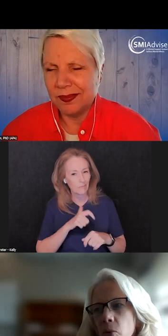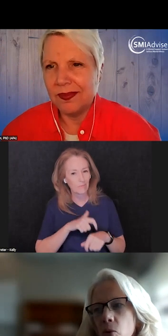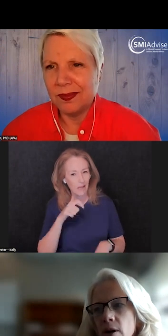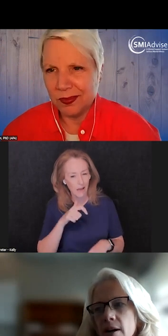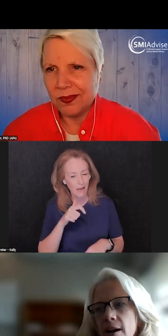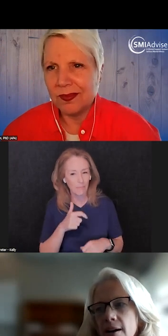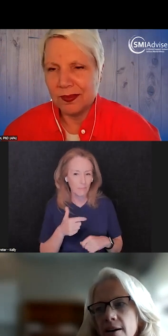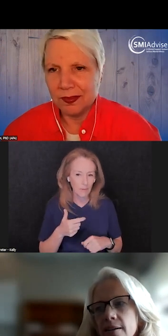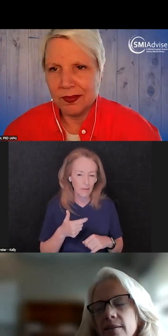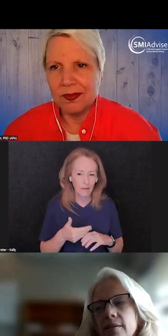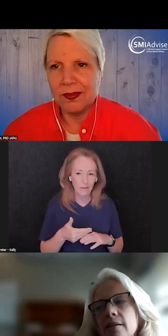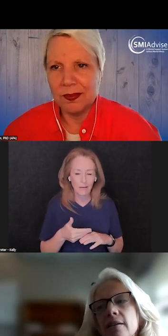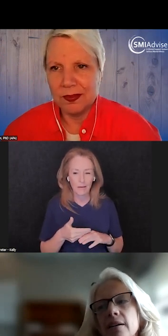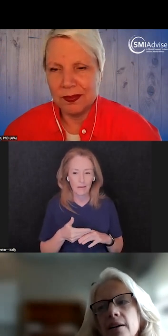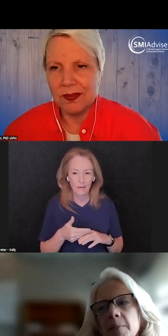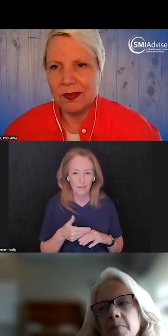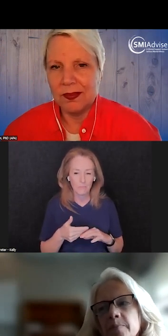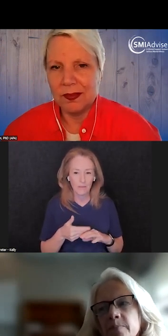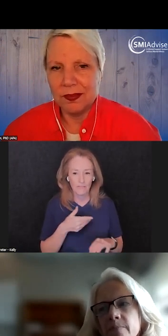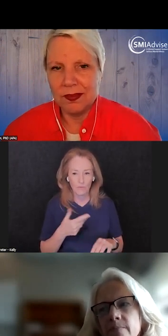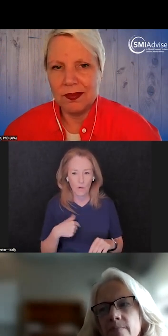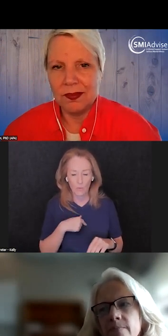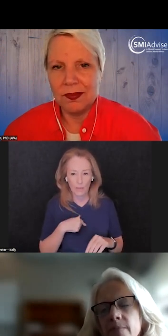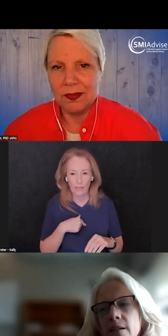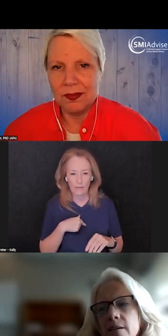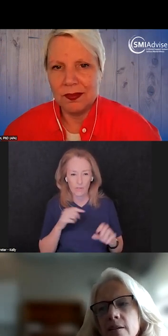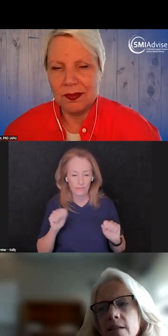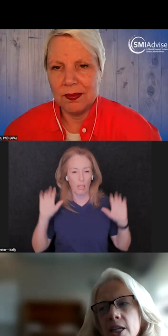as important as,